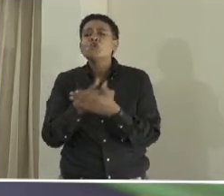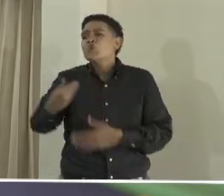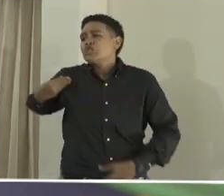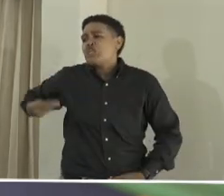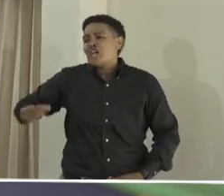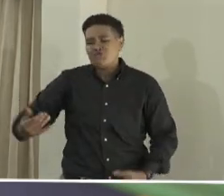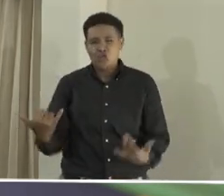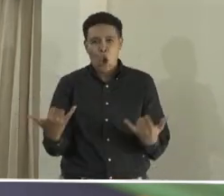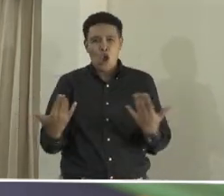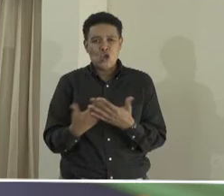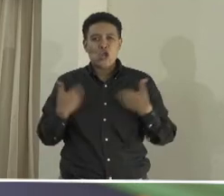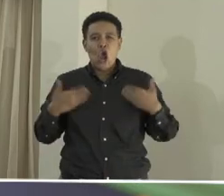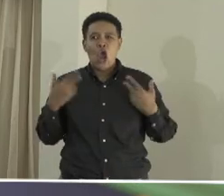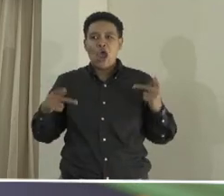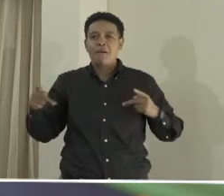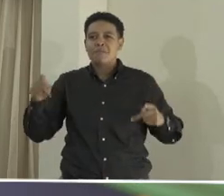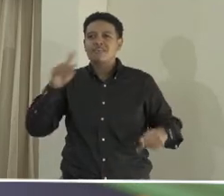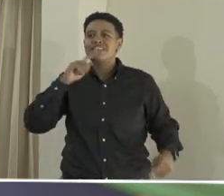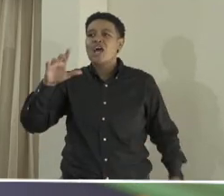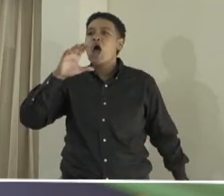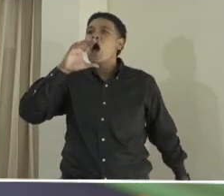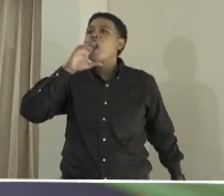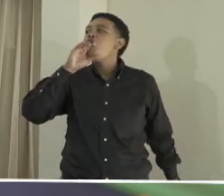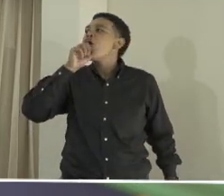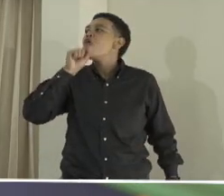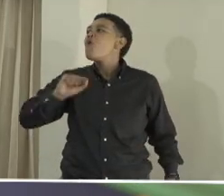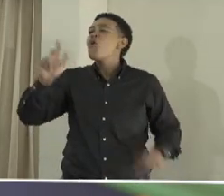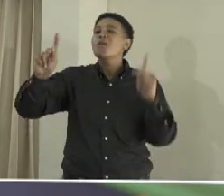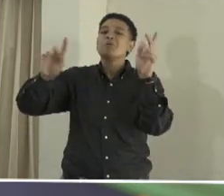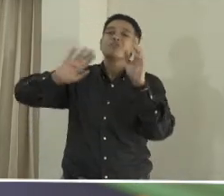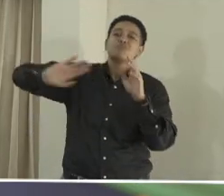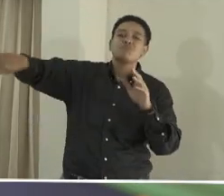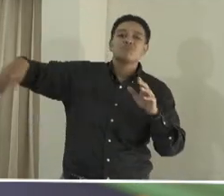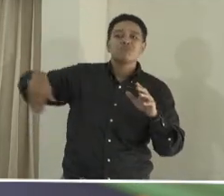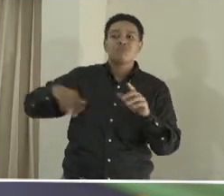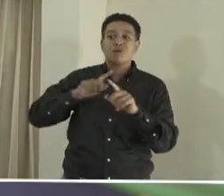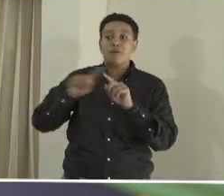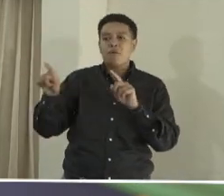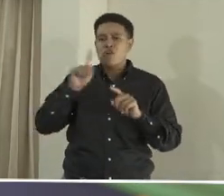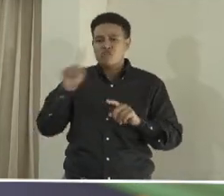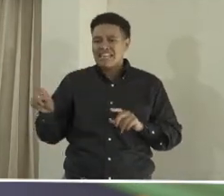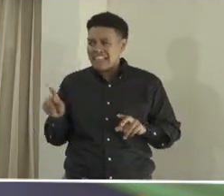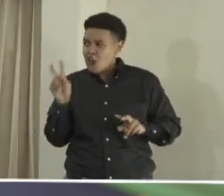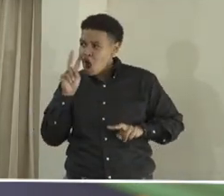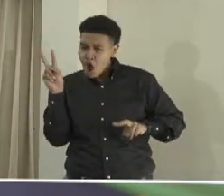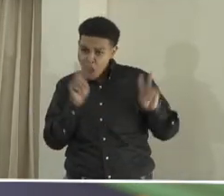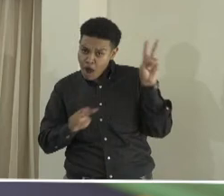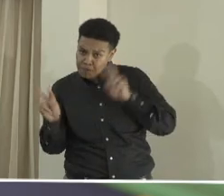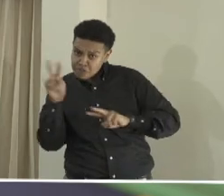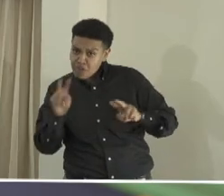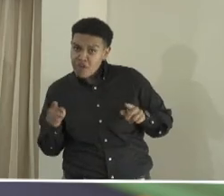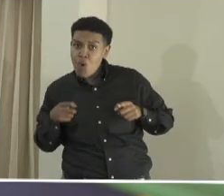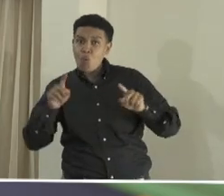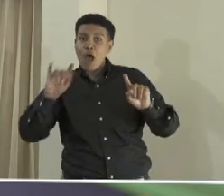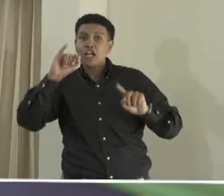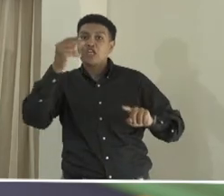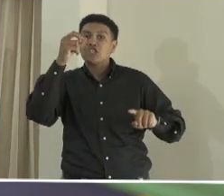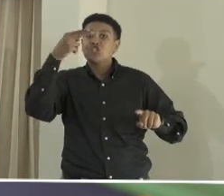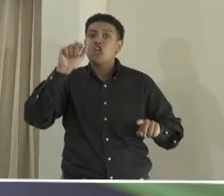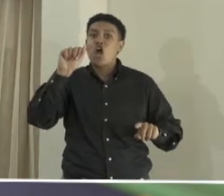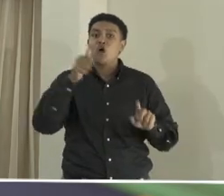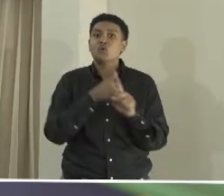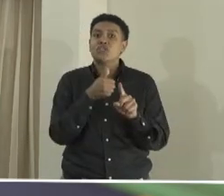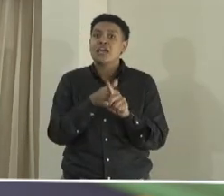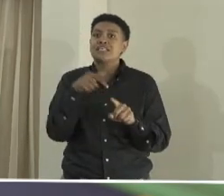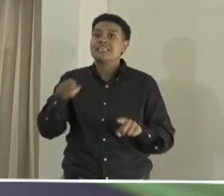generation that us older folks should be part. But observe that whilst Joshua, and